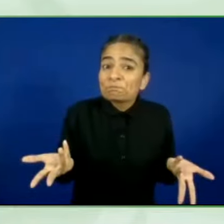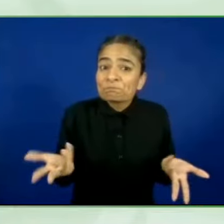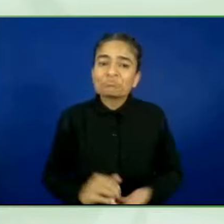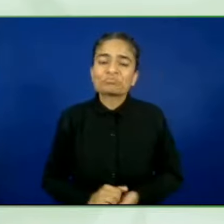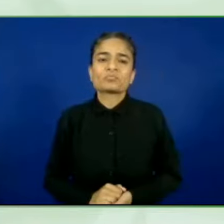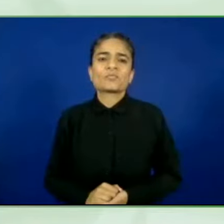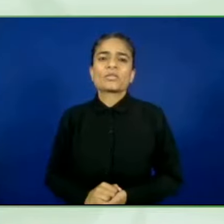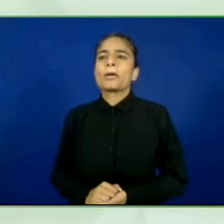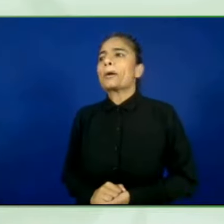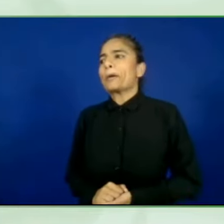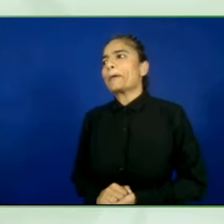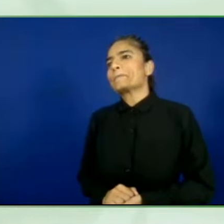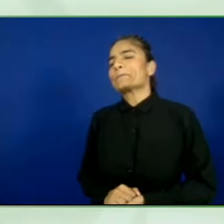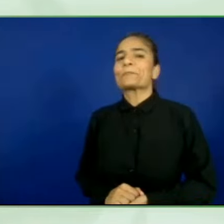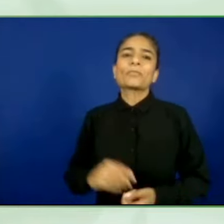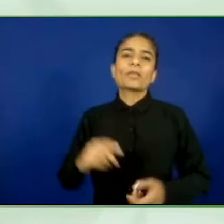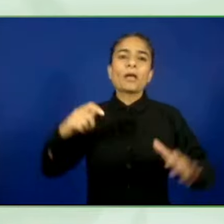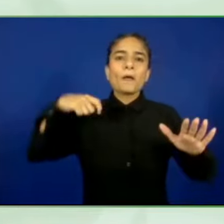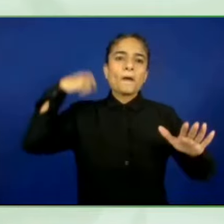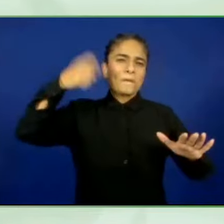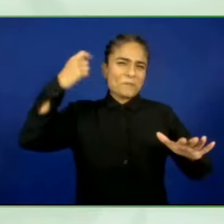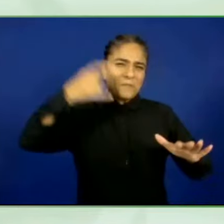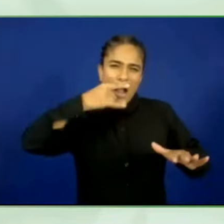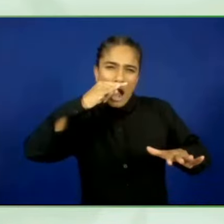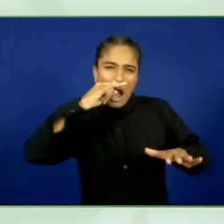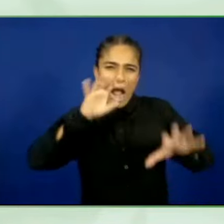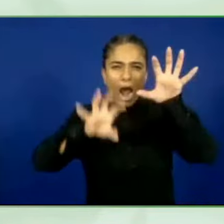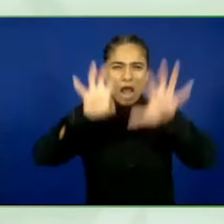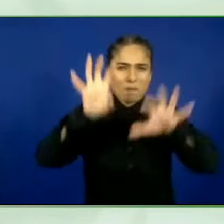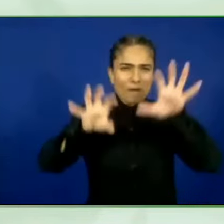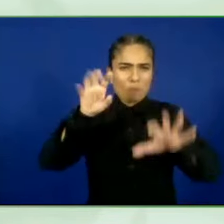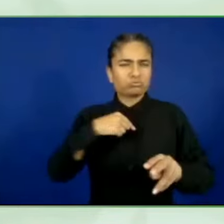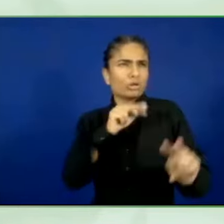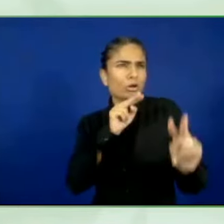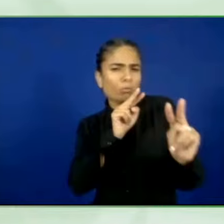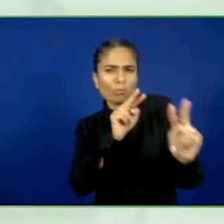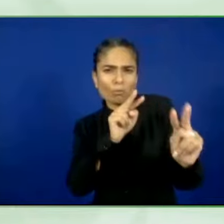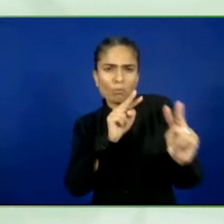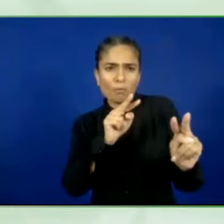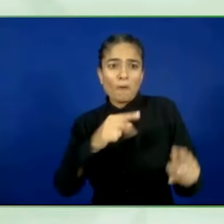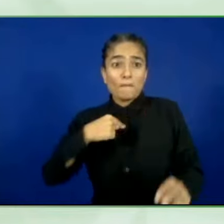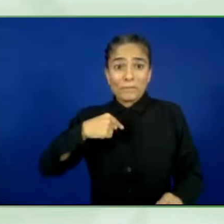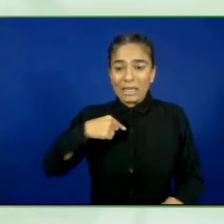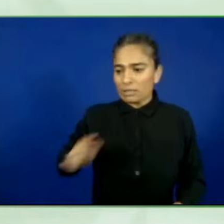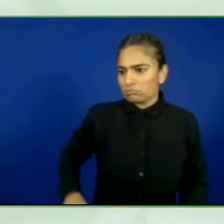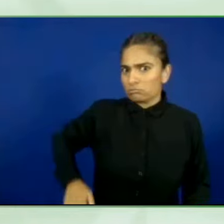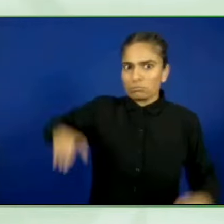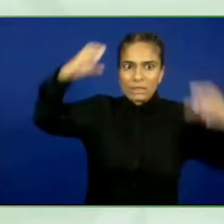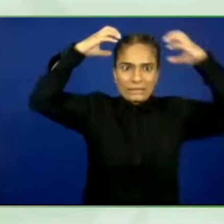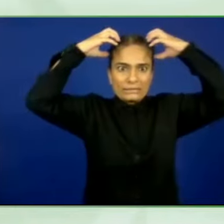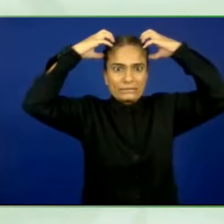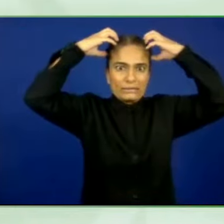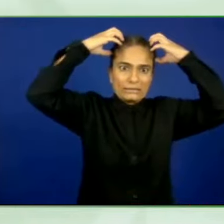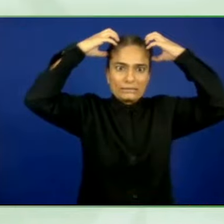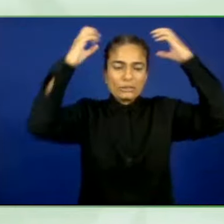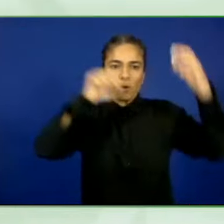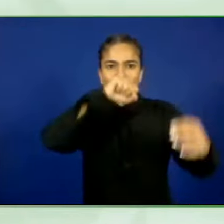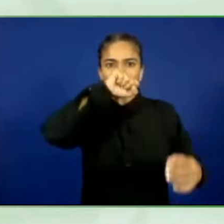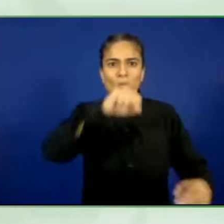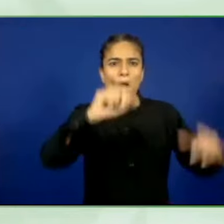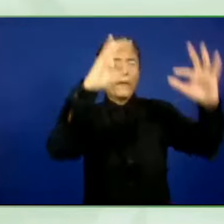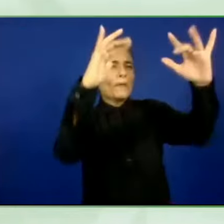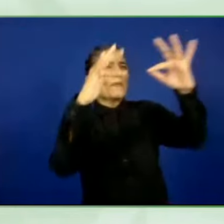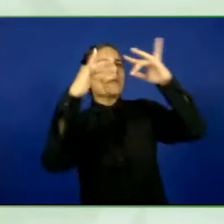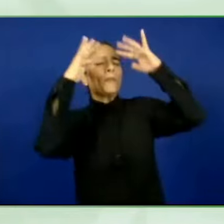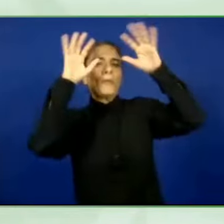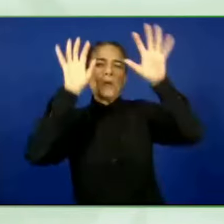up with Disney, I really liked the feeling of the animation expressed, I suppose. So when I watched an